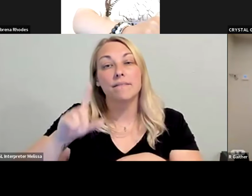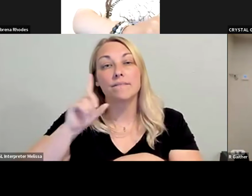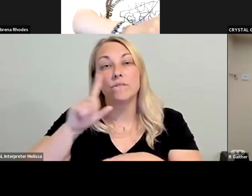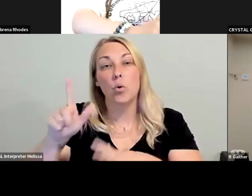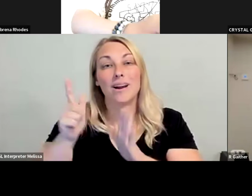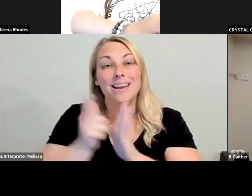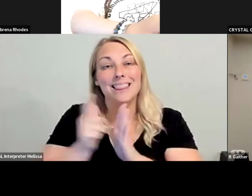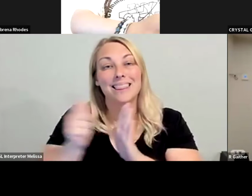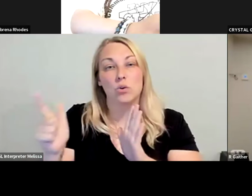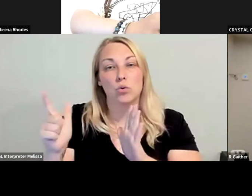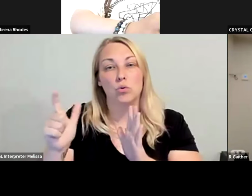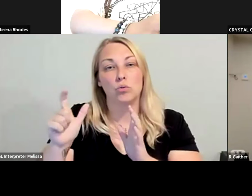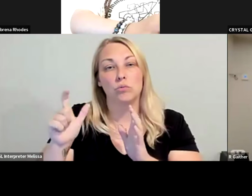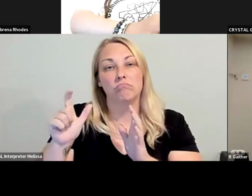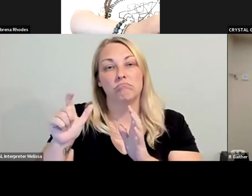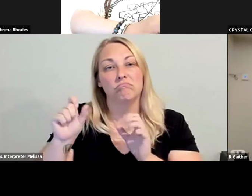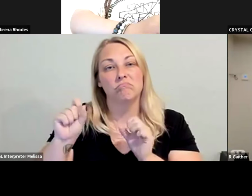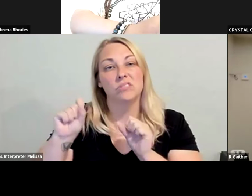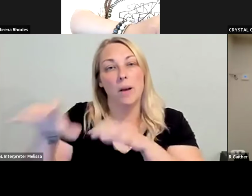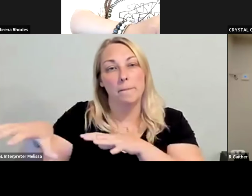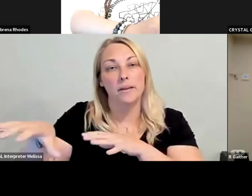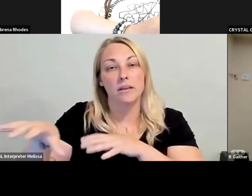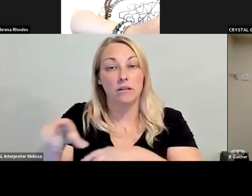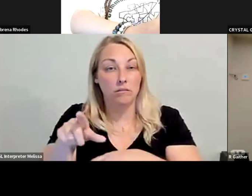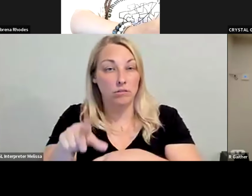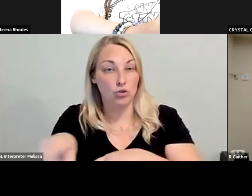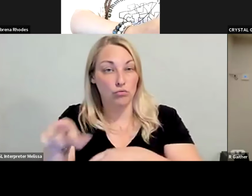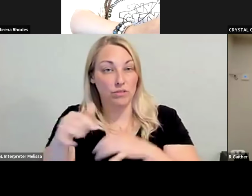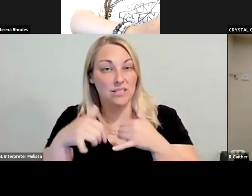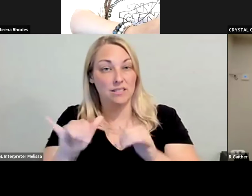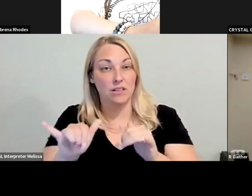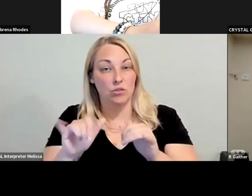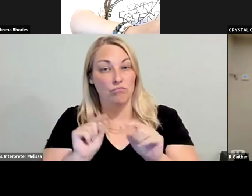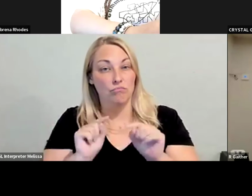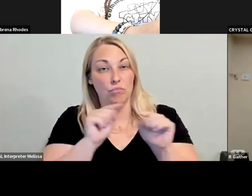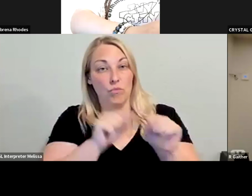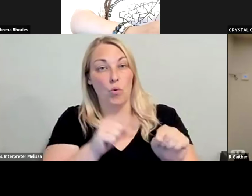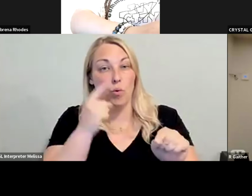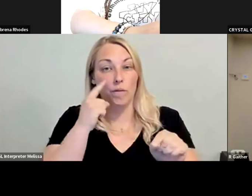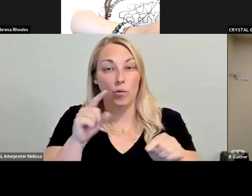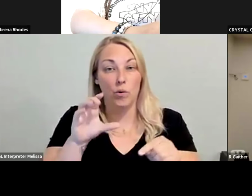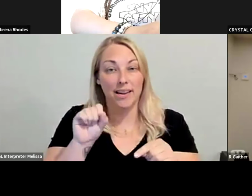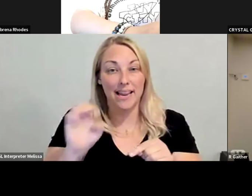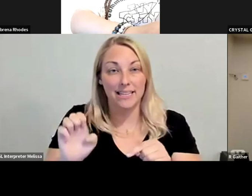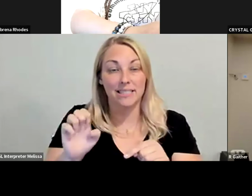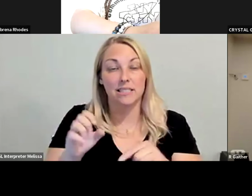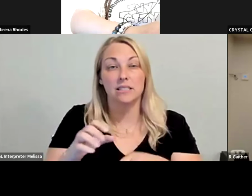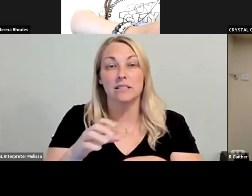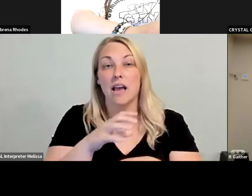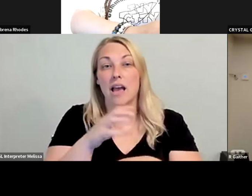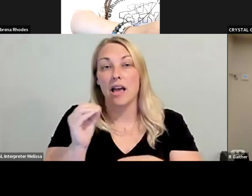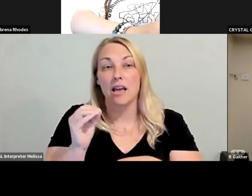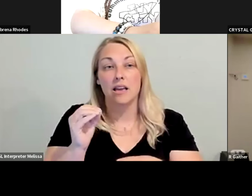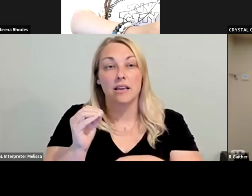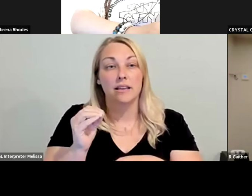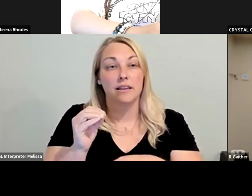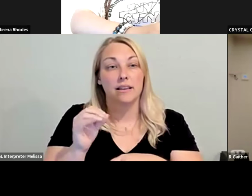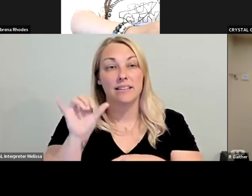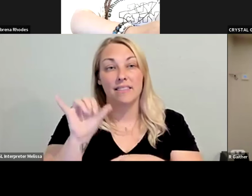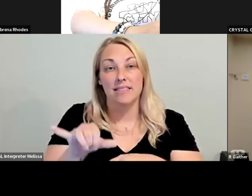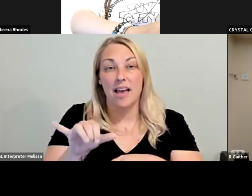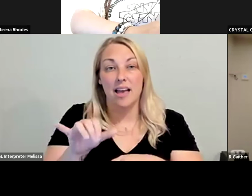dumping, are you all still going out on those illegal dumping cases? And kind of is that